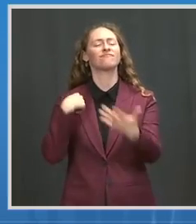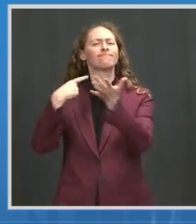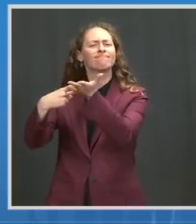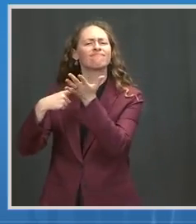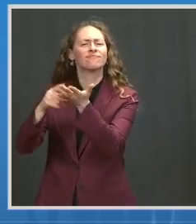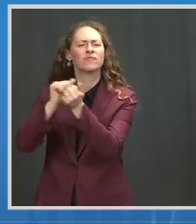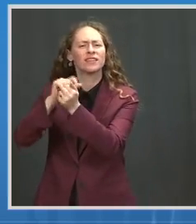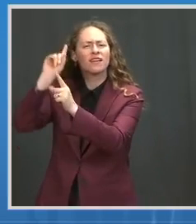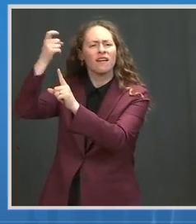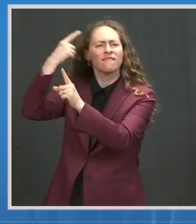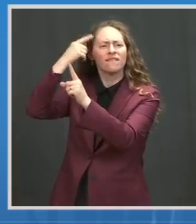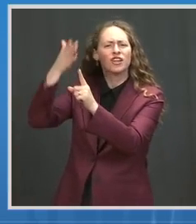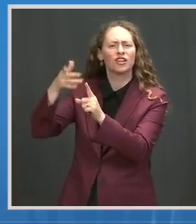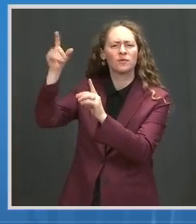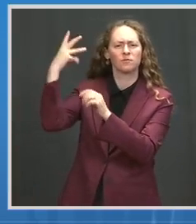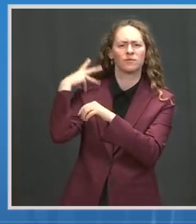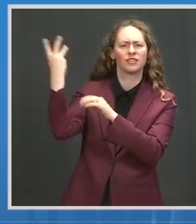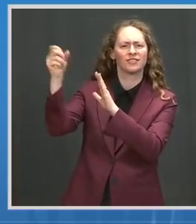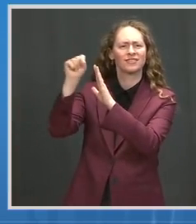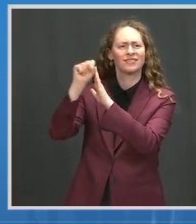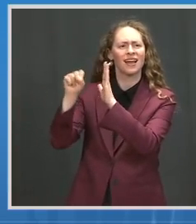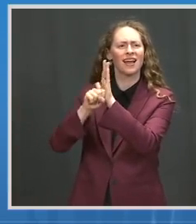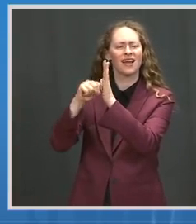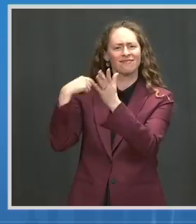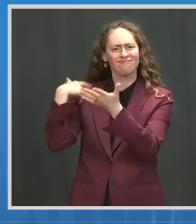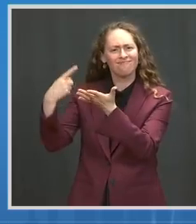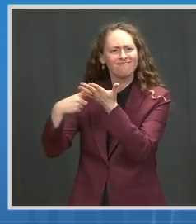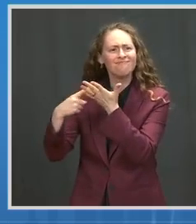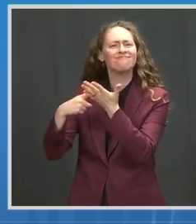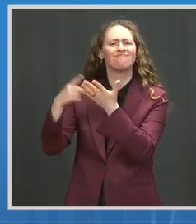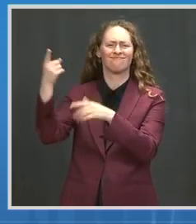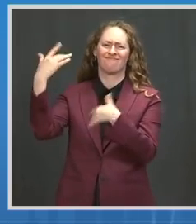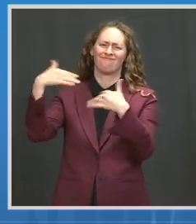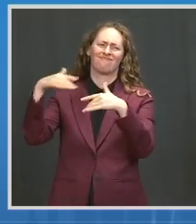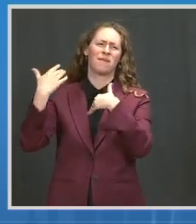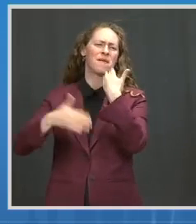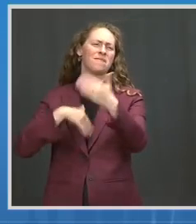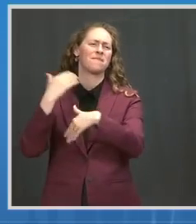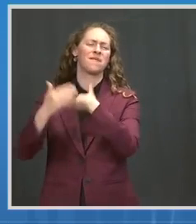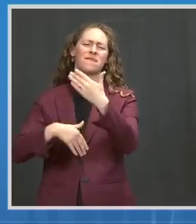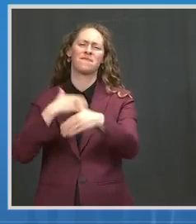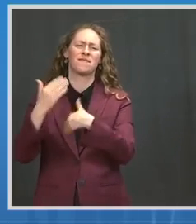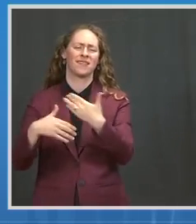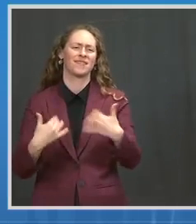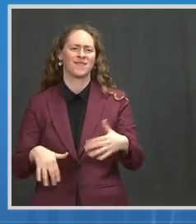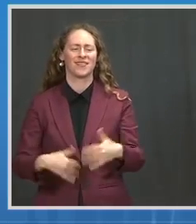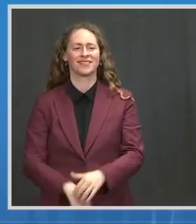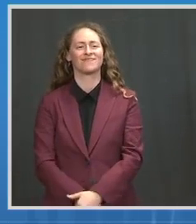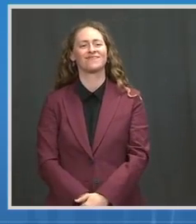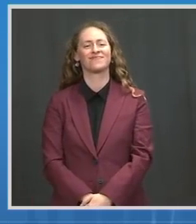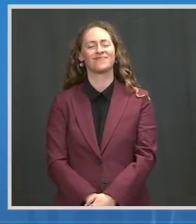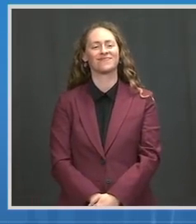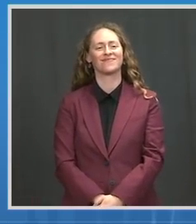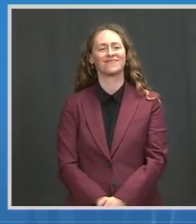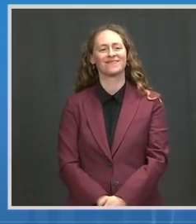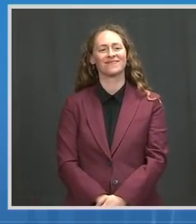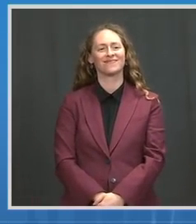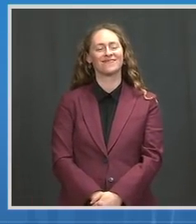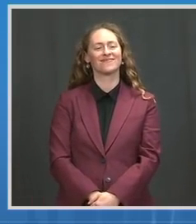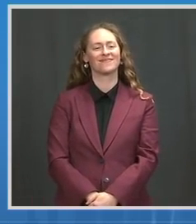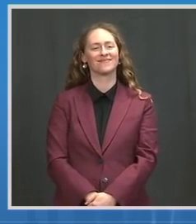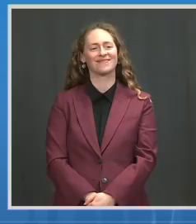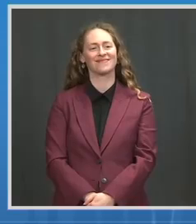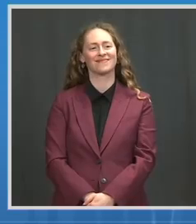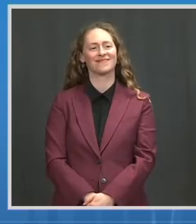to normal. He, after all, governs the state where most of us witnessed the first major coronavirus outbreak last